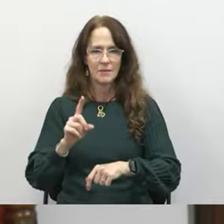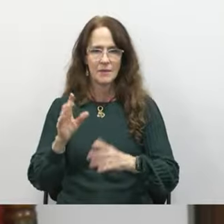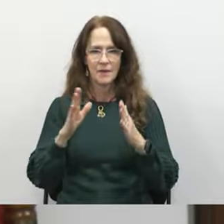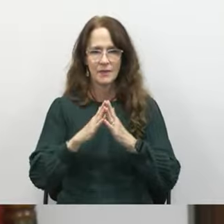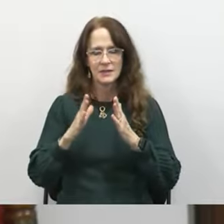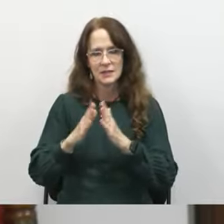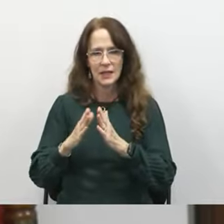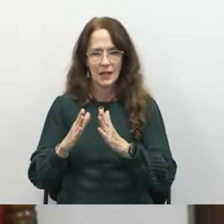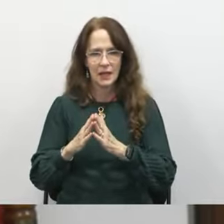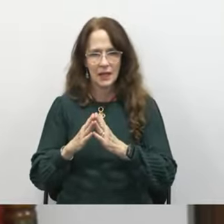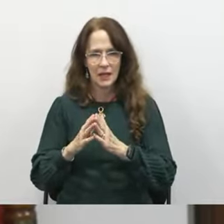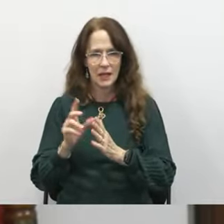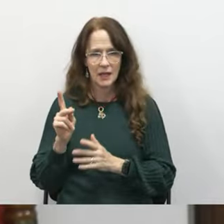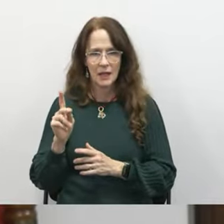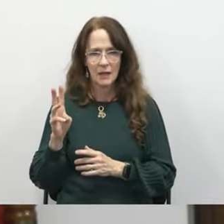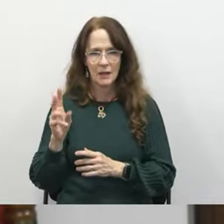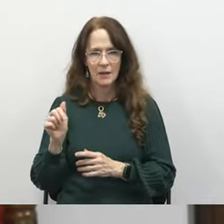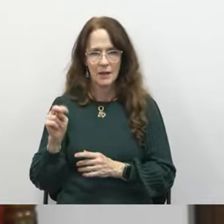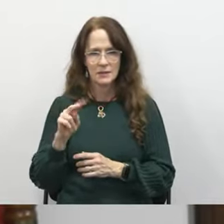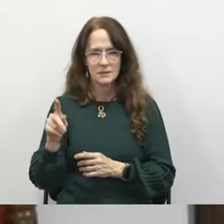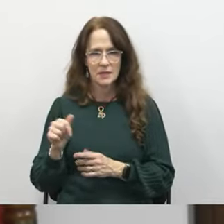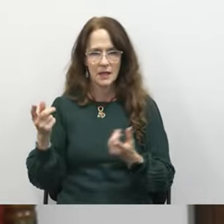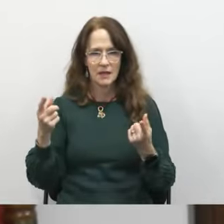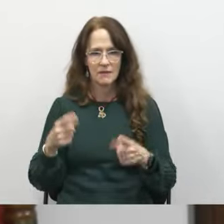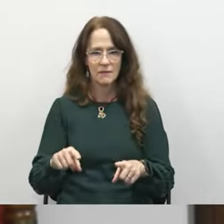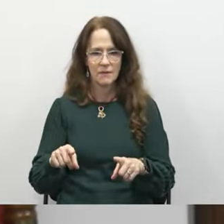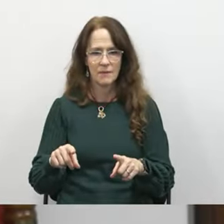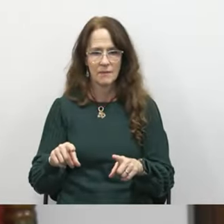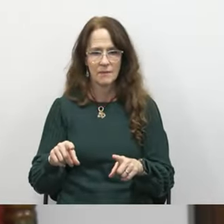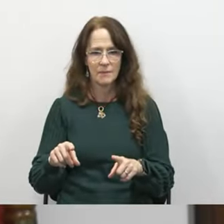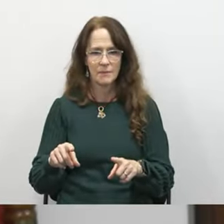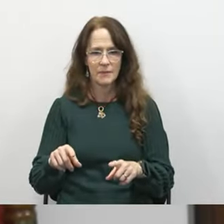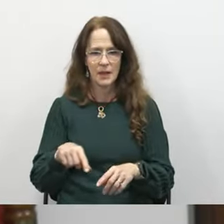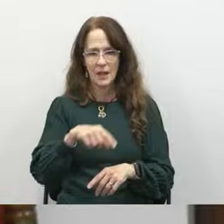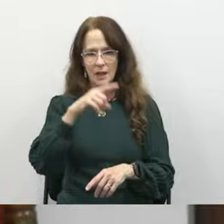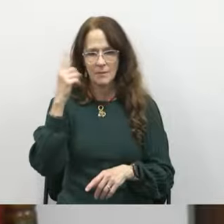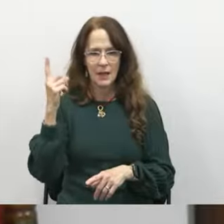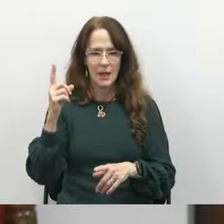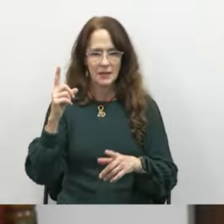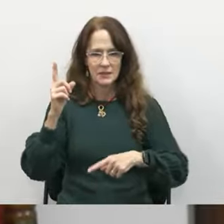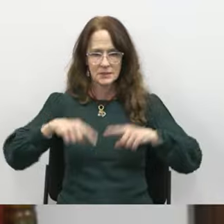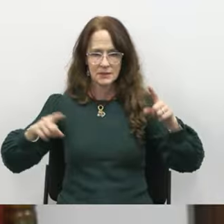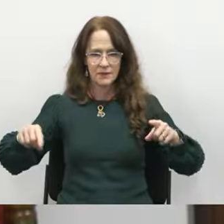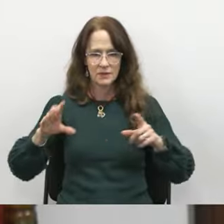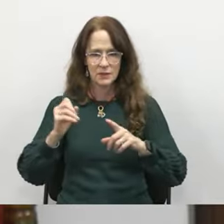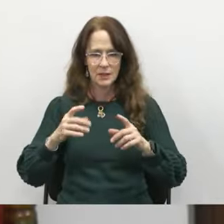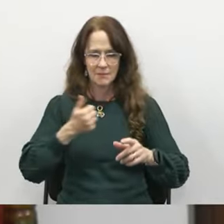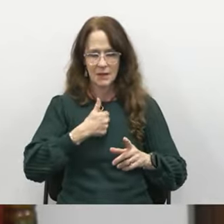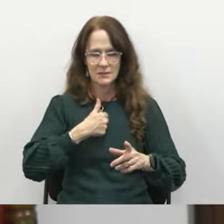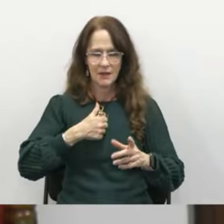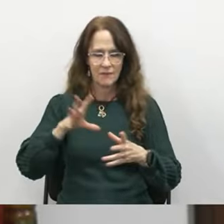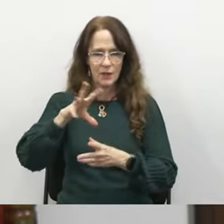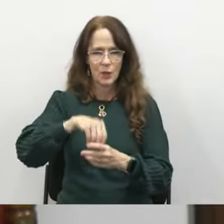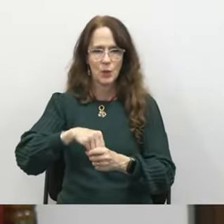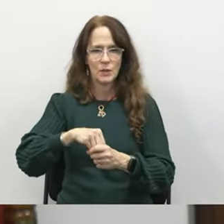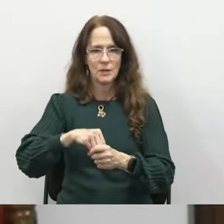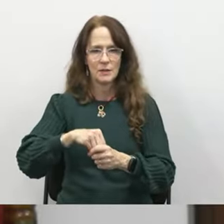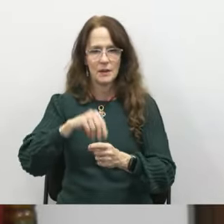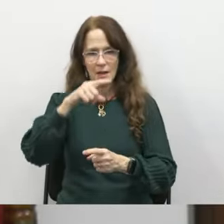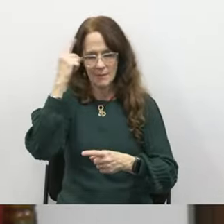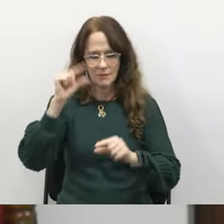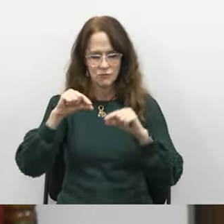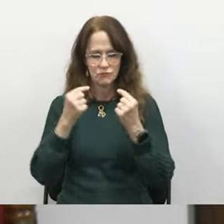city's Kwanzaa event this past Saturday, actually. Black Literary Societies from across the district, myself included, had the